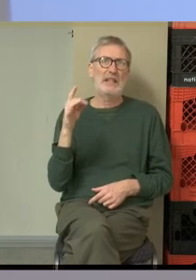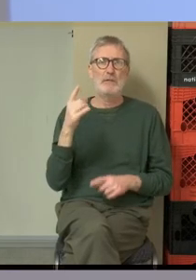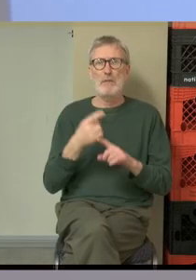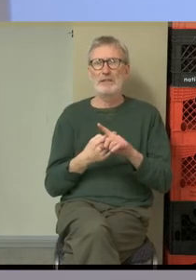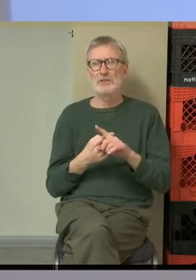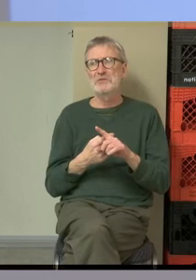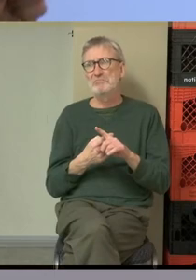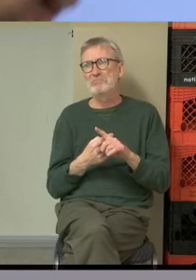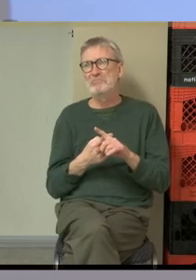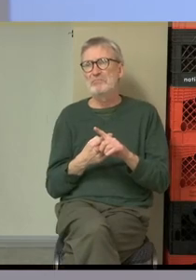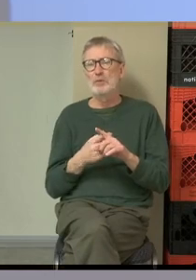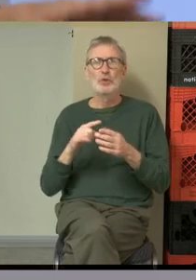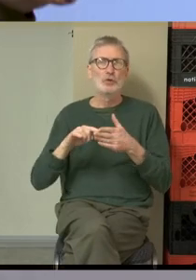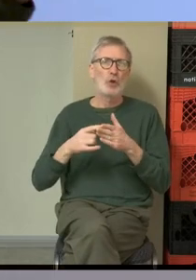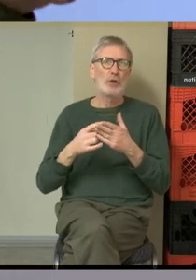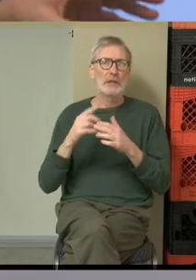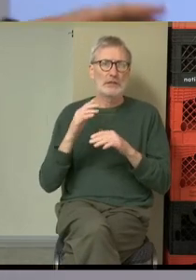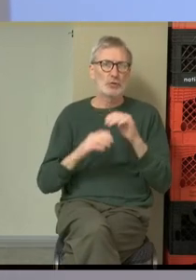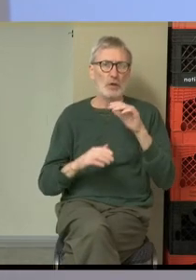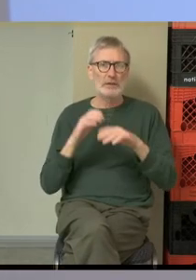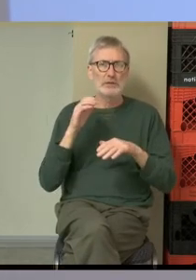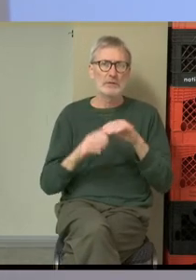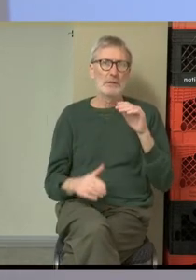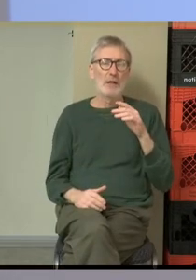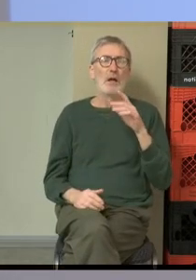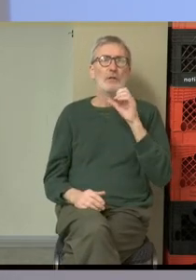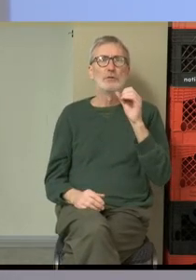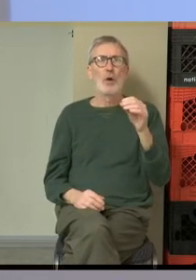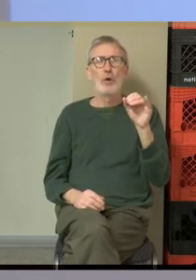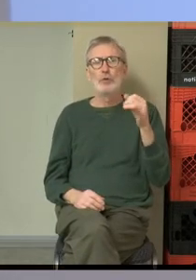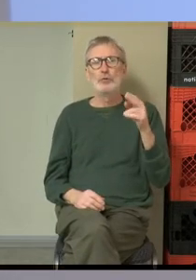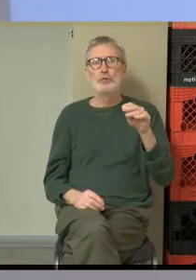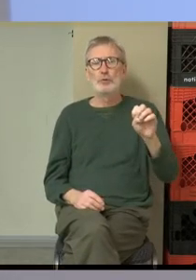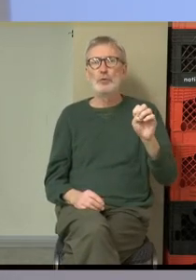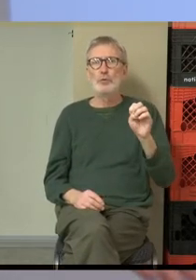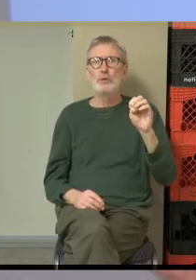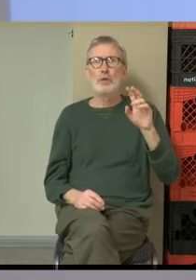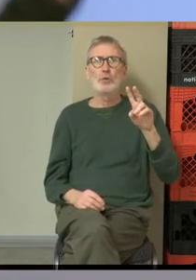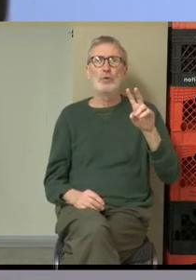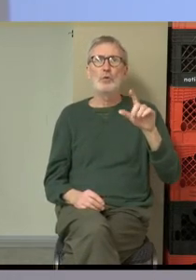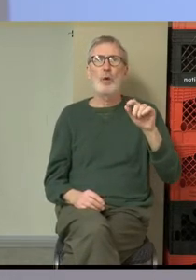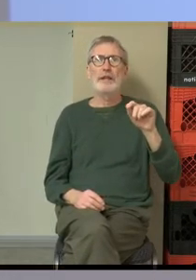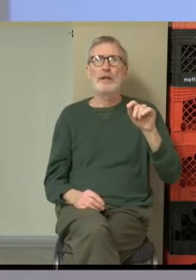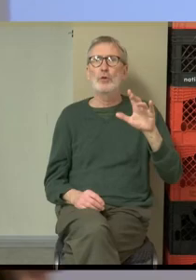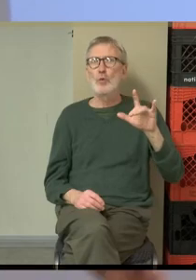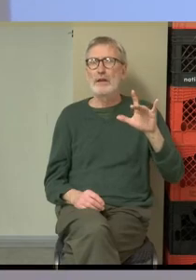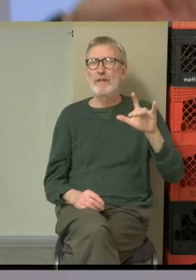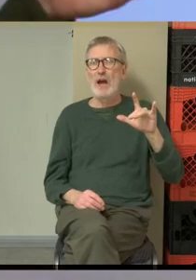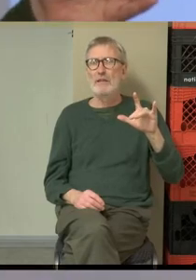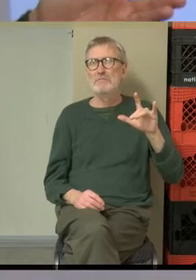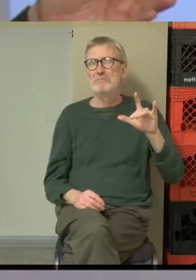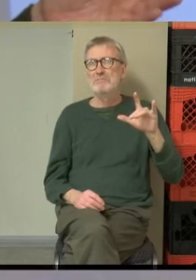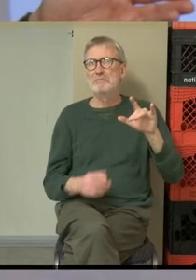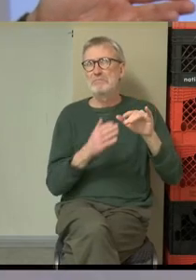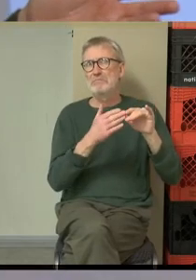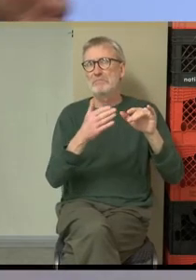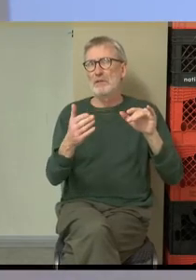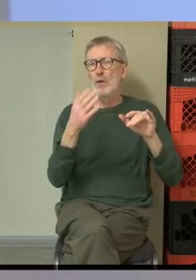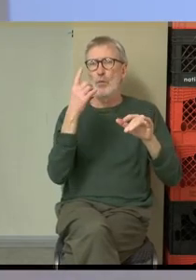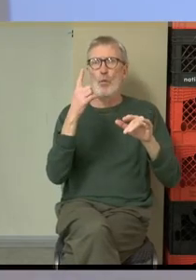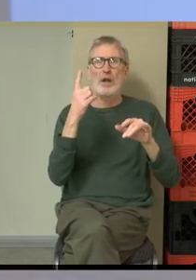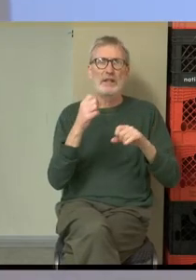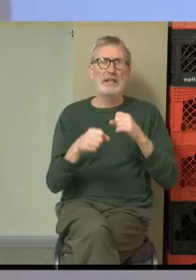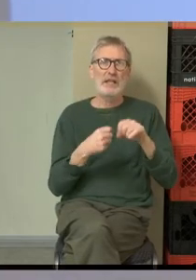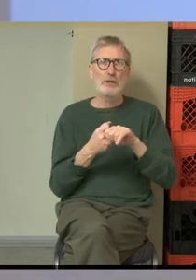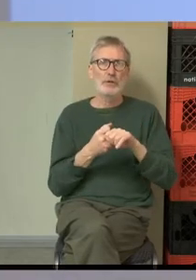we're looking at potentially June of 2025 to start construction. That can take another year or so